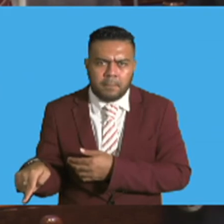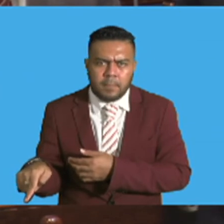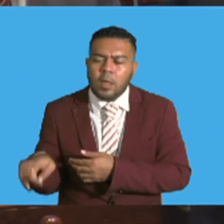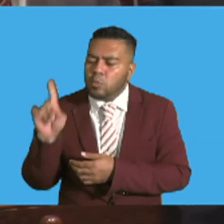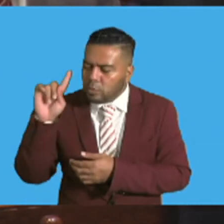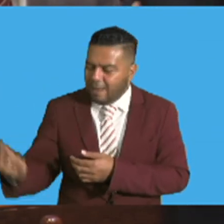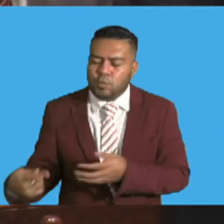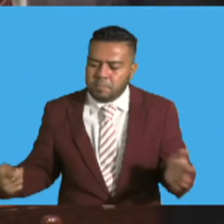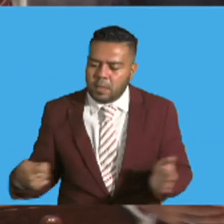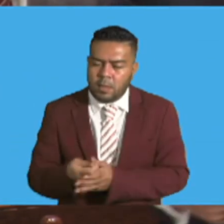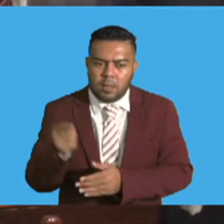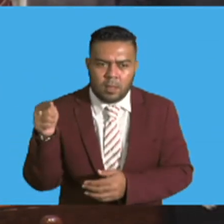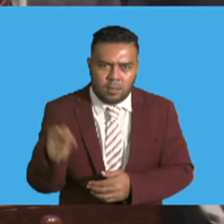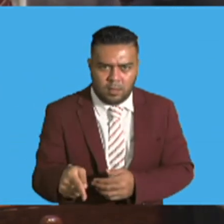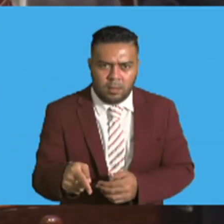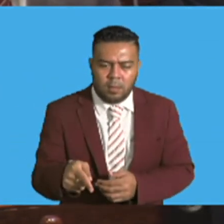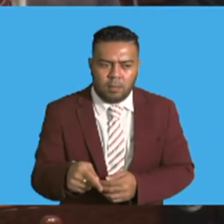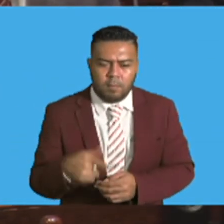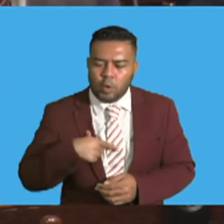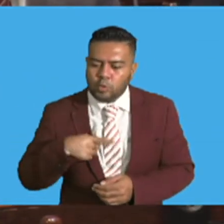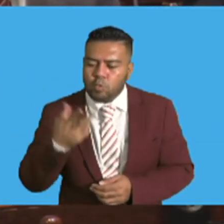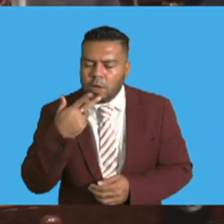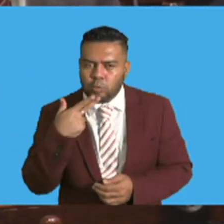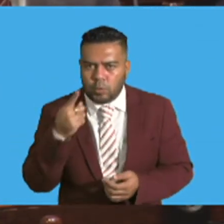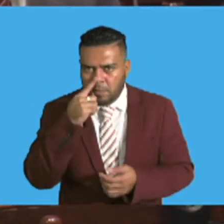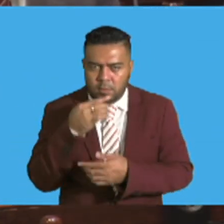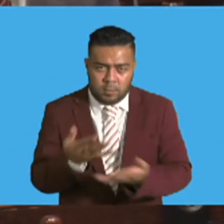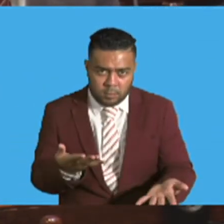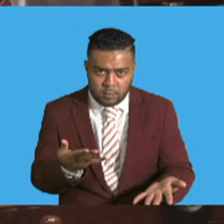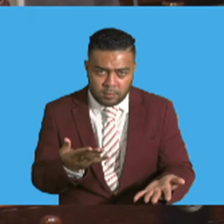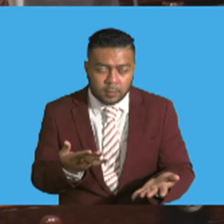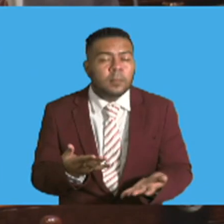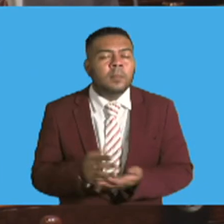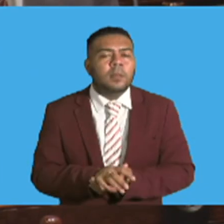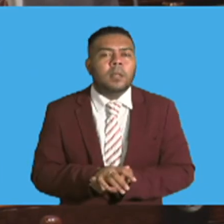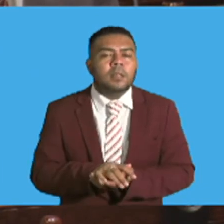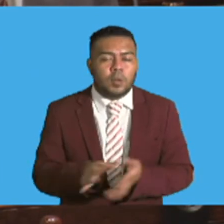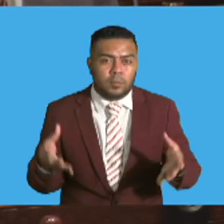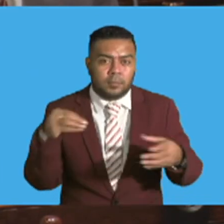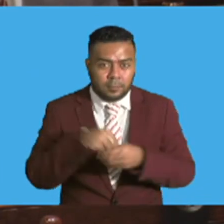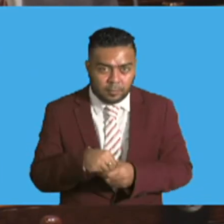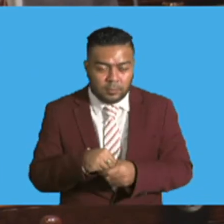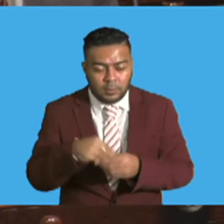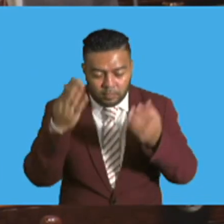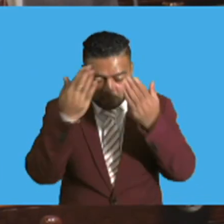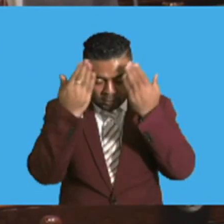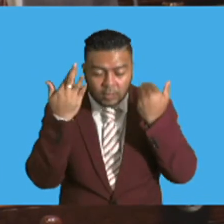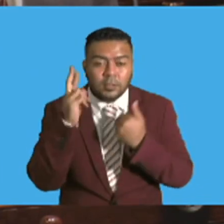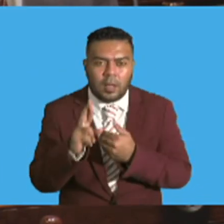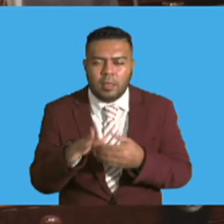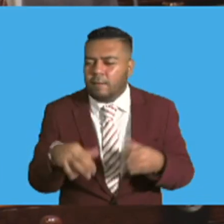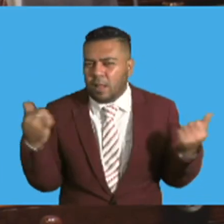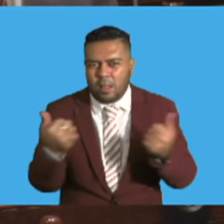of service delivery we're trying to inculcate within the FRCS. So, Mr. Speaker, sir, of course there needs to